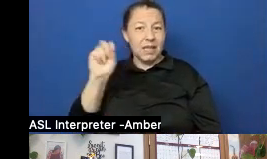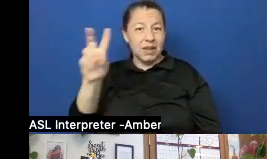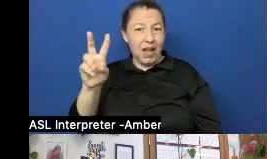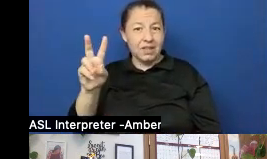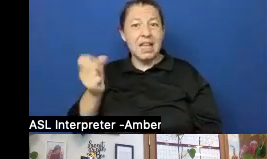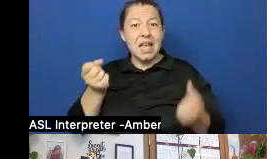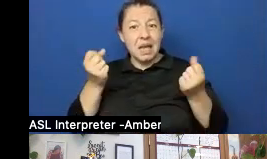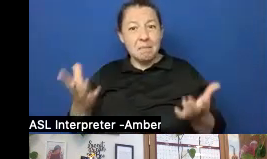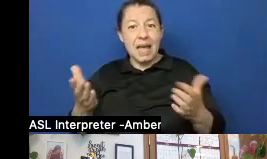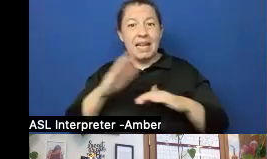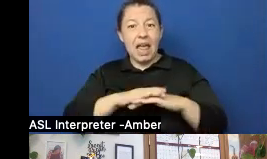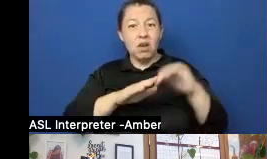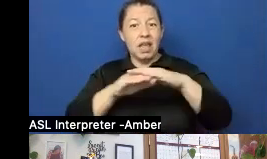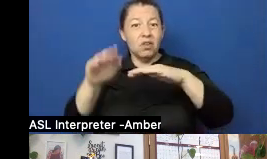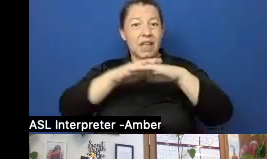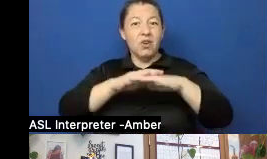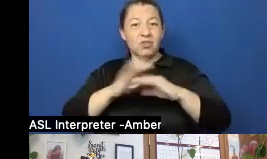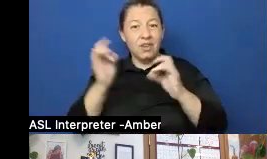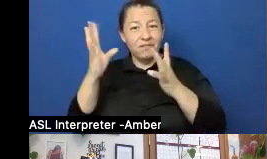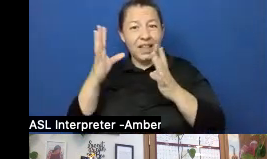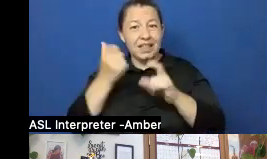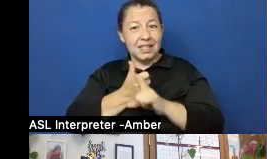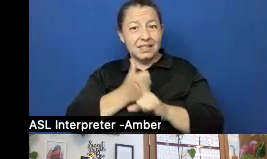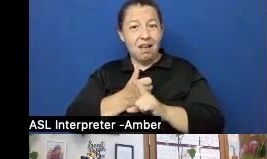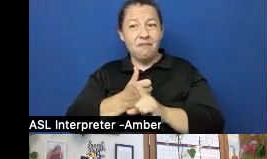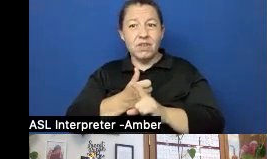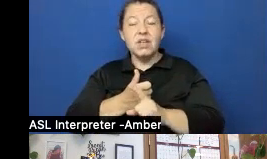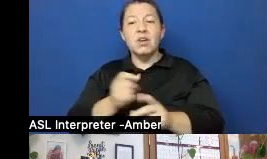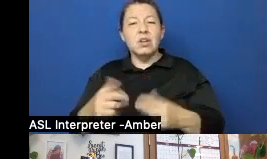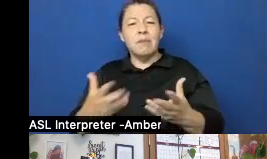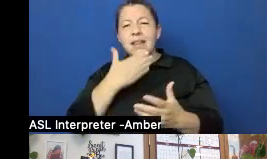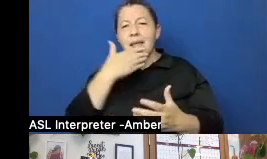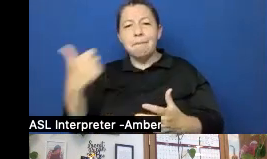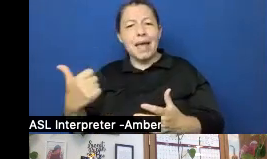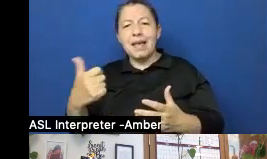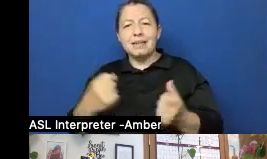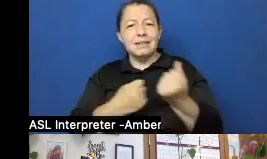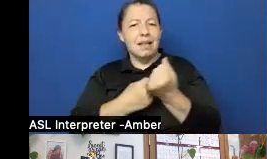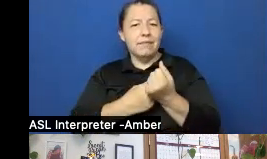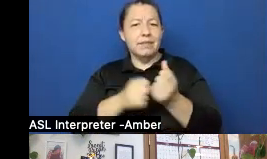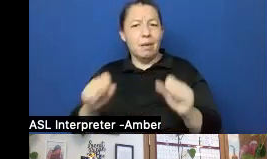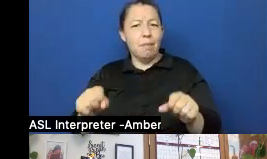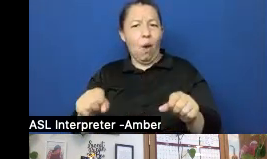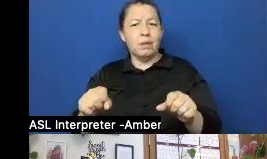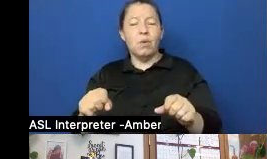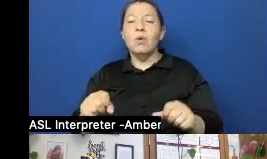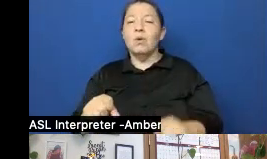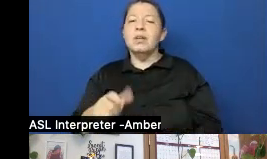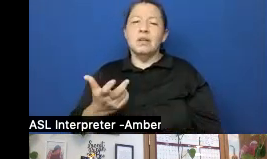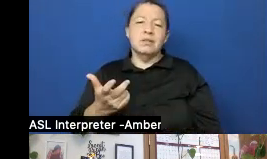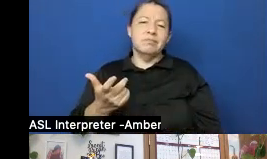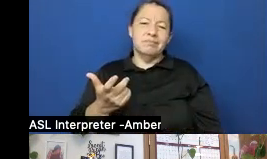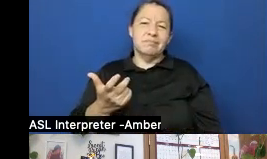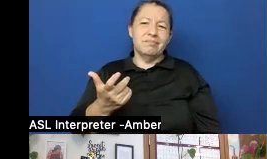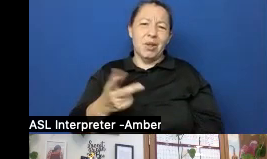of violence likely. And, you know, to provide our best advocacy, there's room for every human being